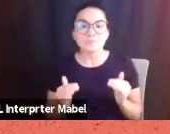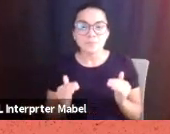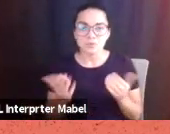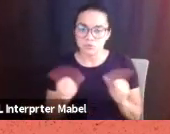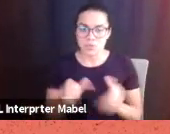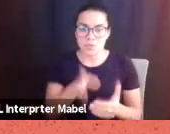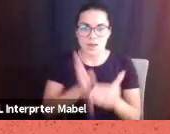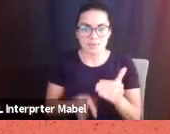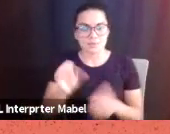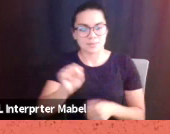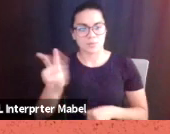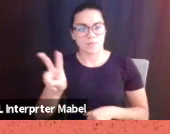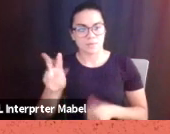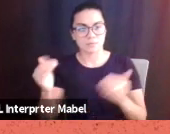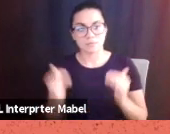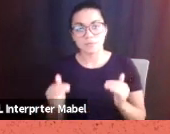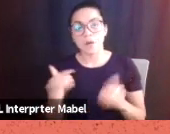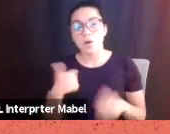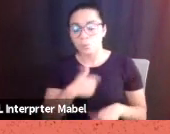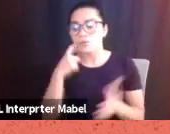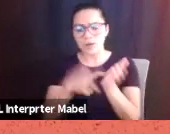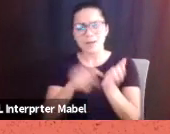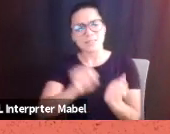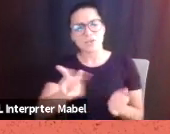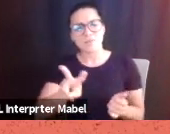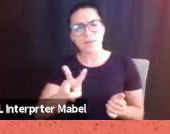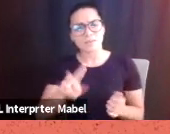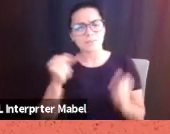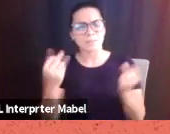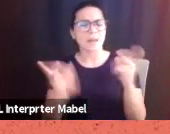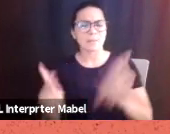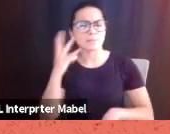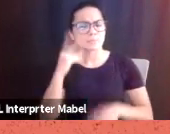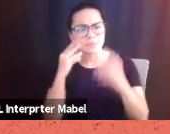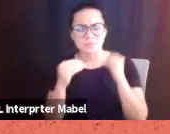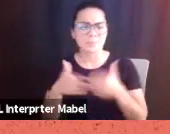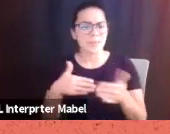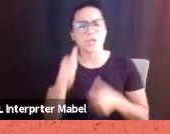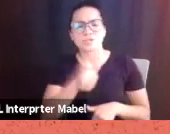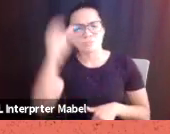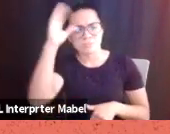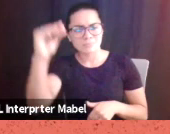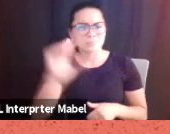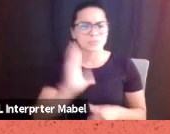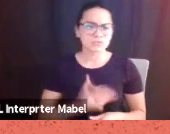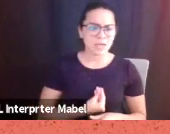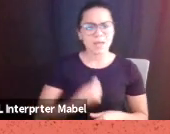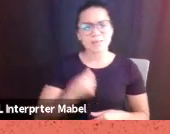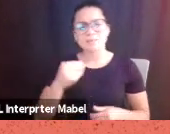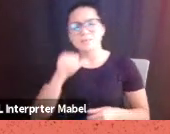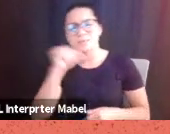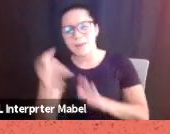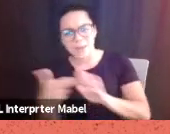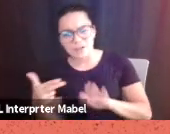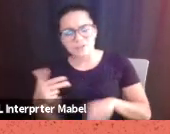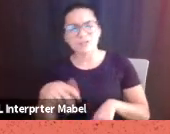violence. We recognize that sexual violence is experienced by those of all gender identities, including cis and trans women and men, and